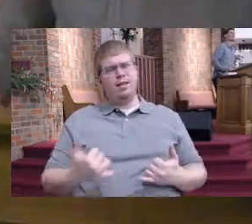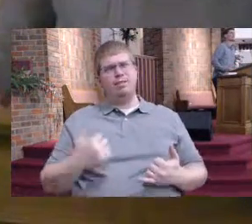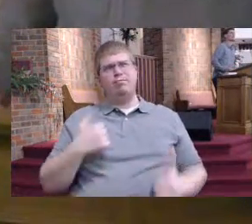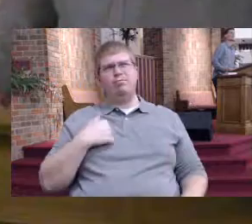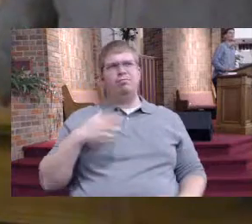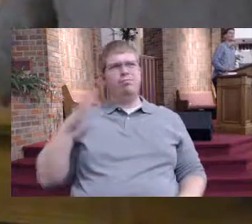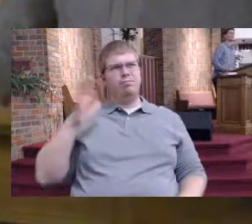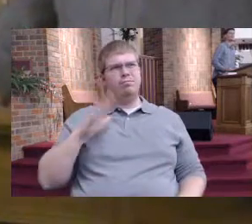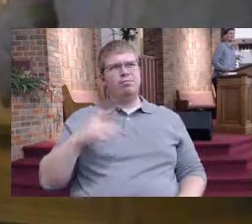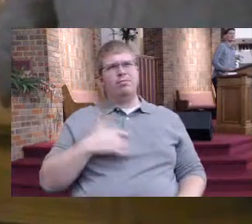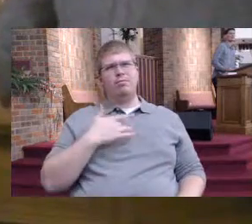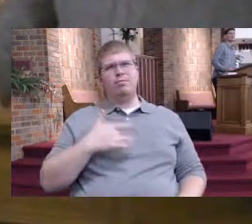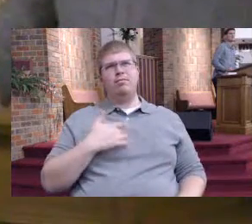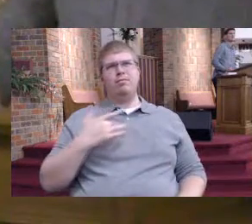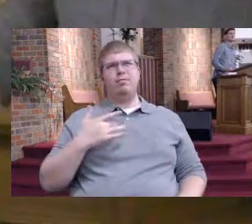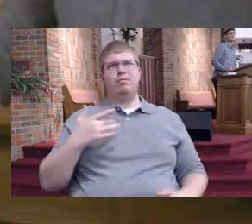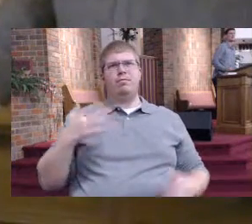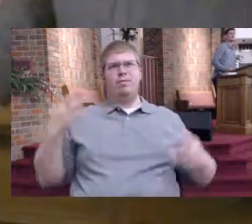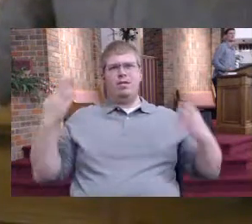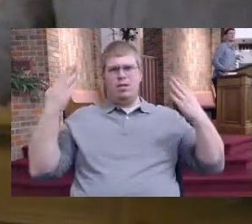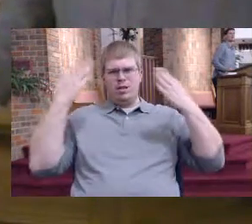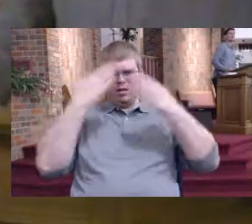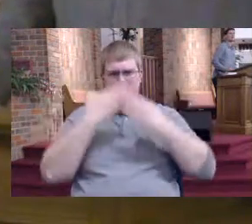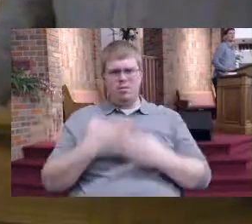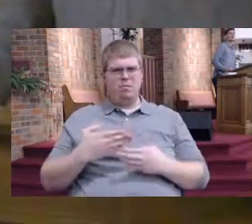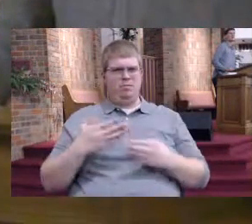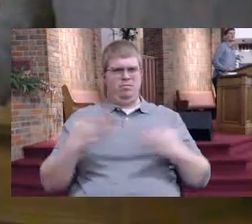over Lugila.